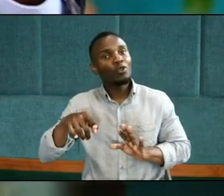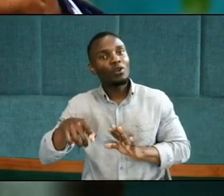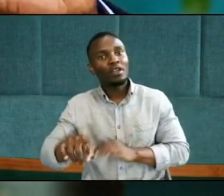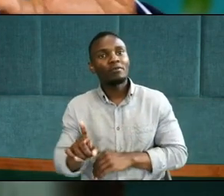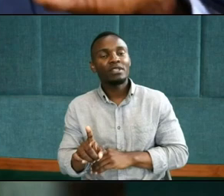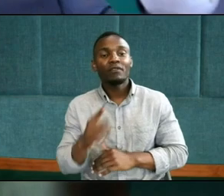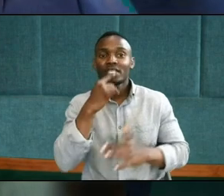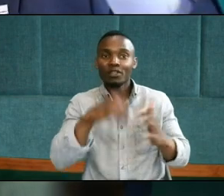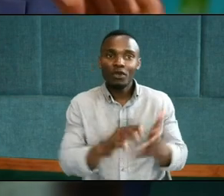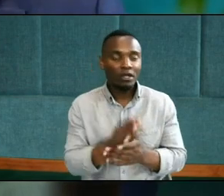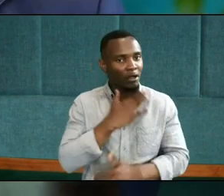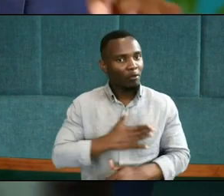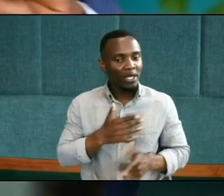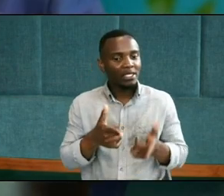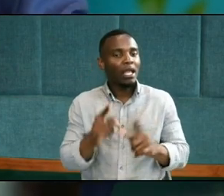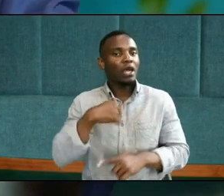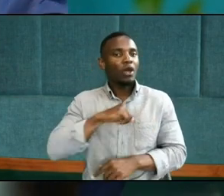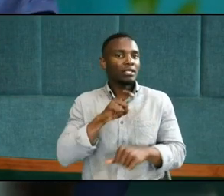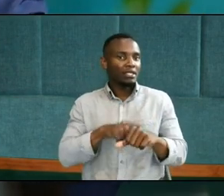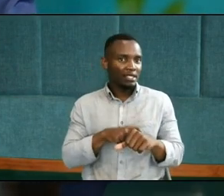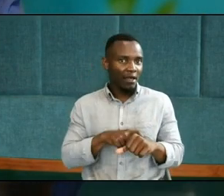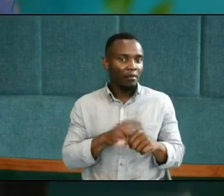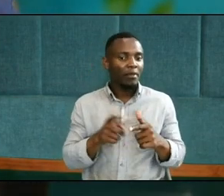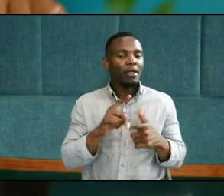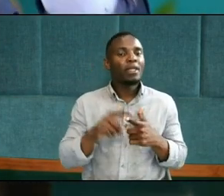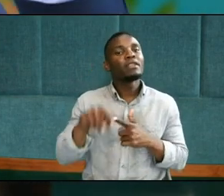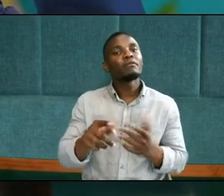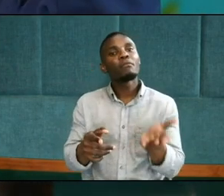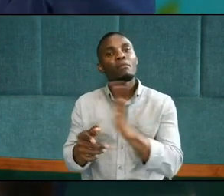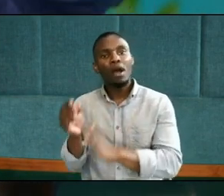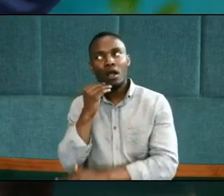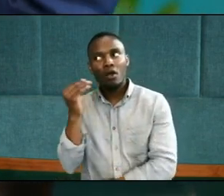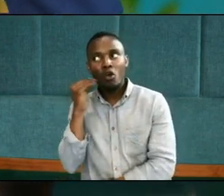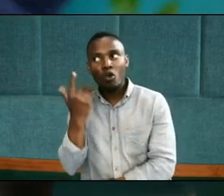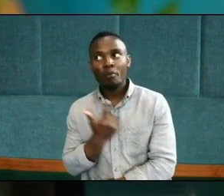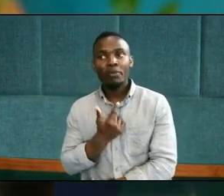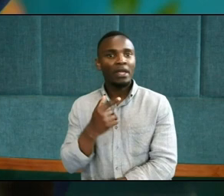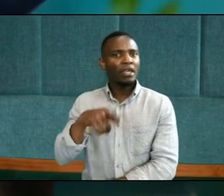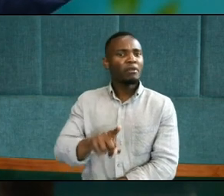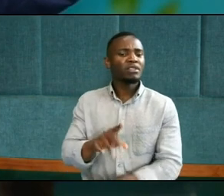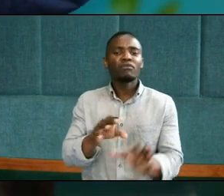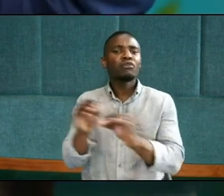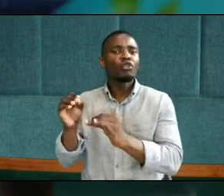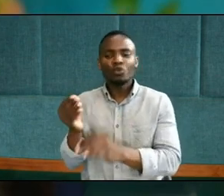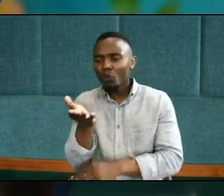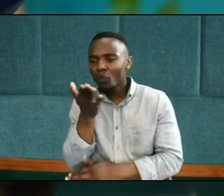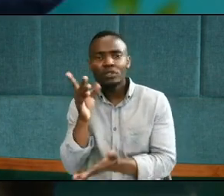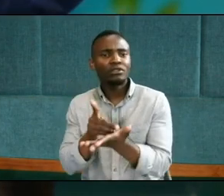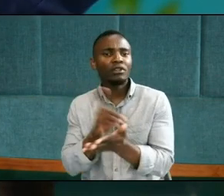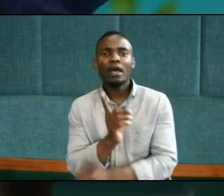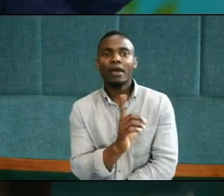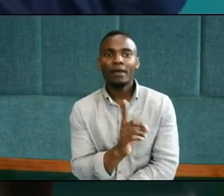time, give us time. Then Daniel, when he went back home, he did not go for a better sorcerer at the